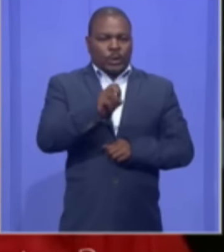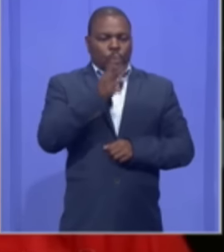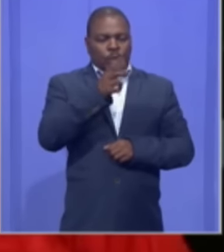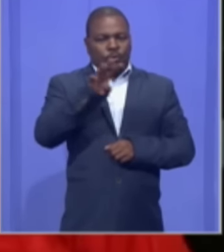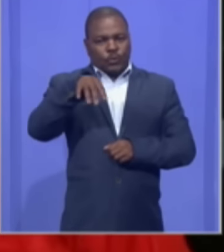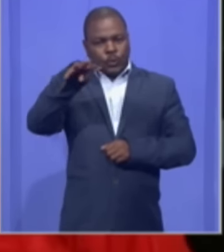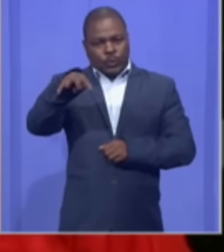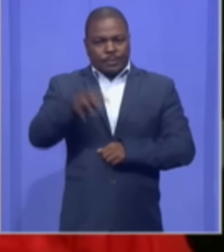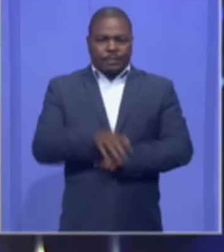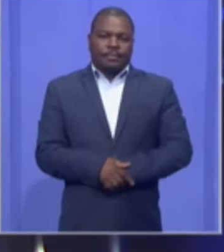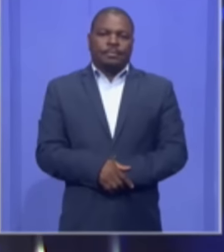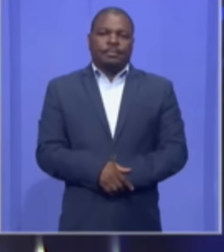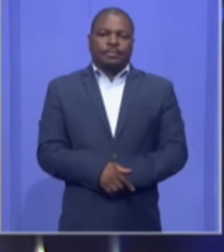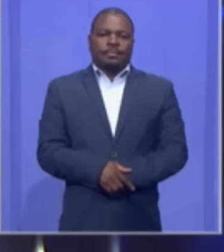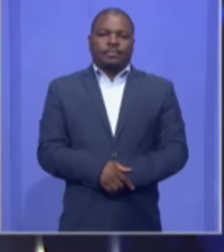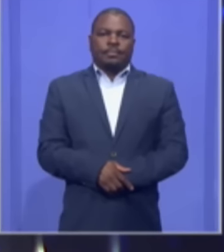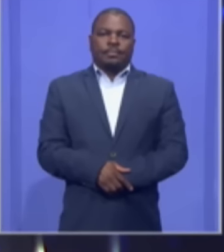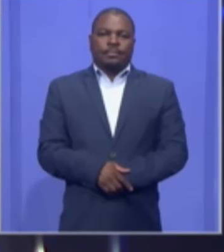2014.